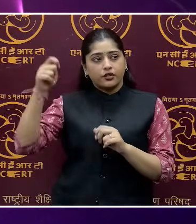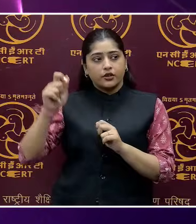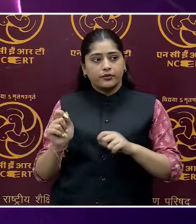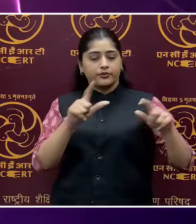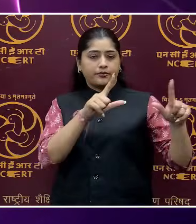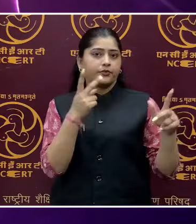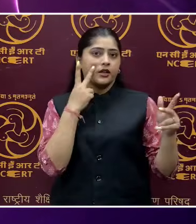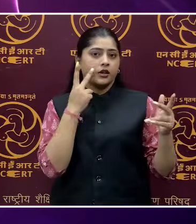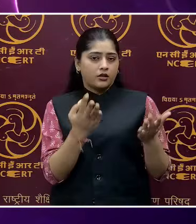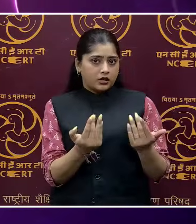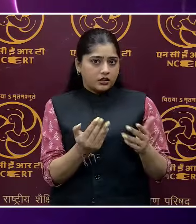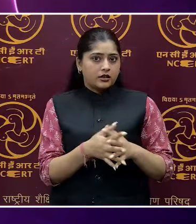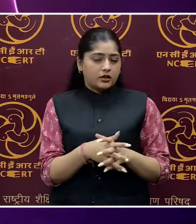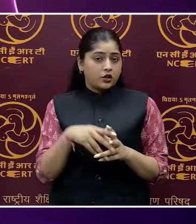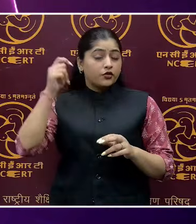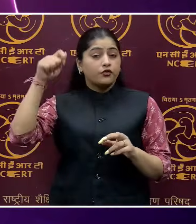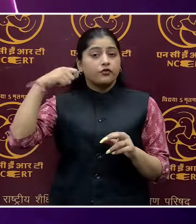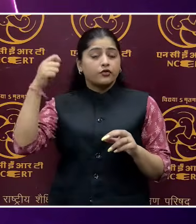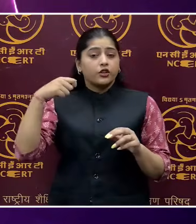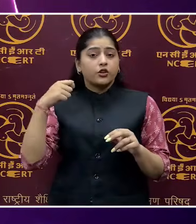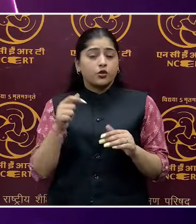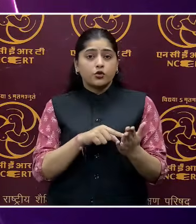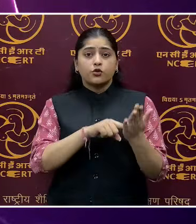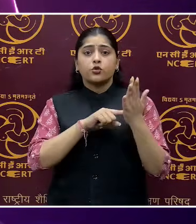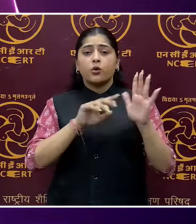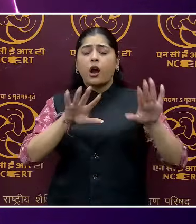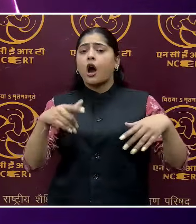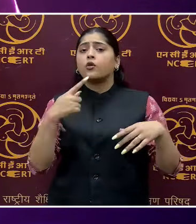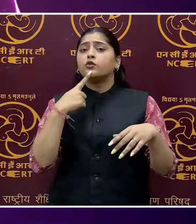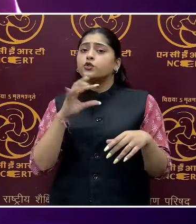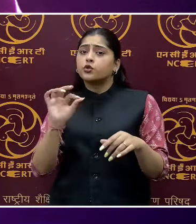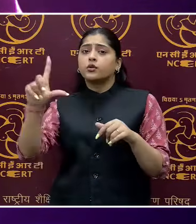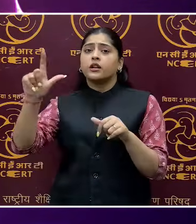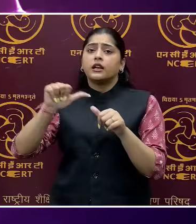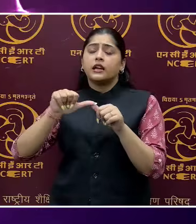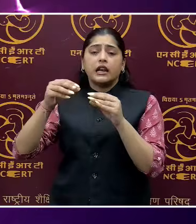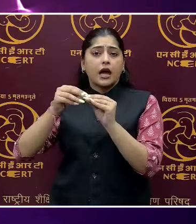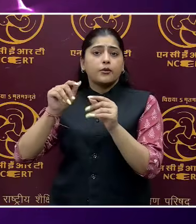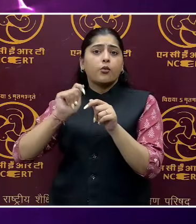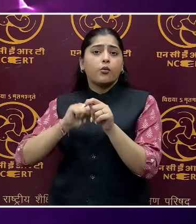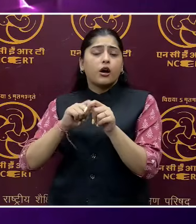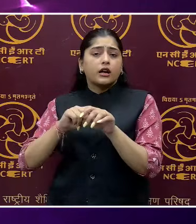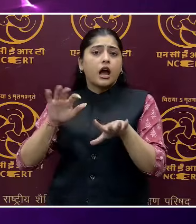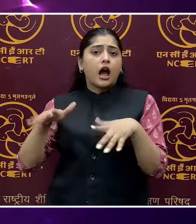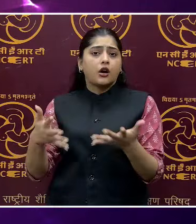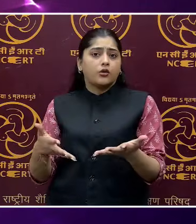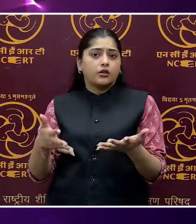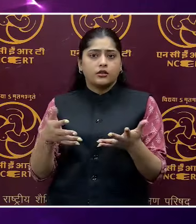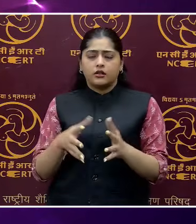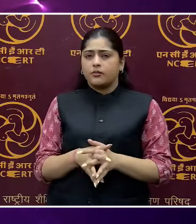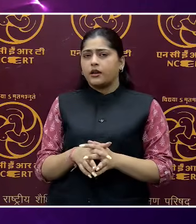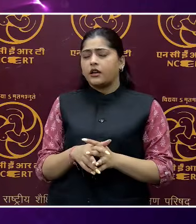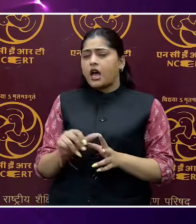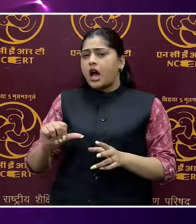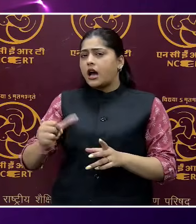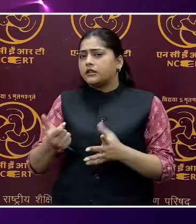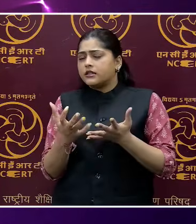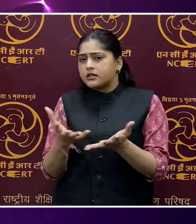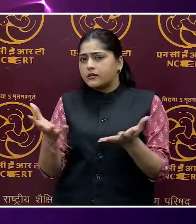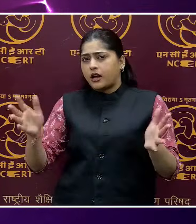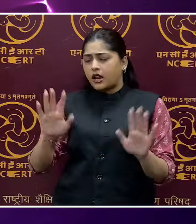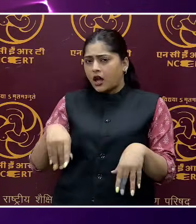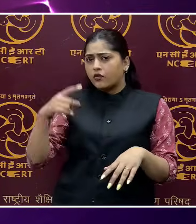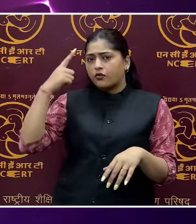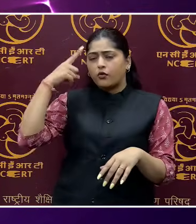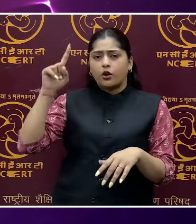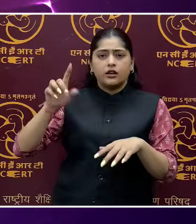Video gives you the outlook of real labs. Do we have some other links of study materials? Yes, you can explore under